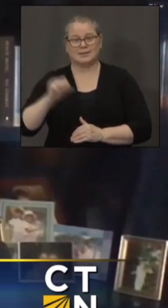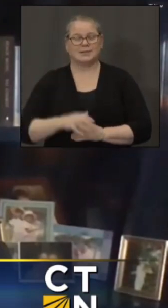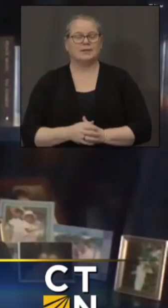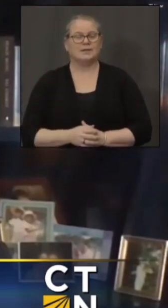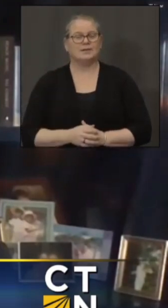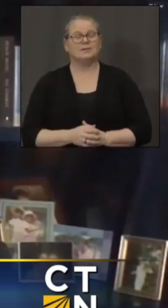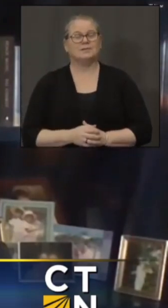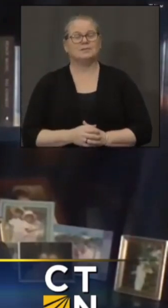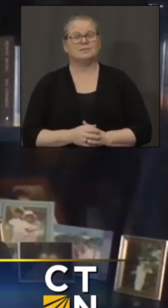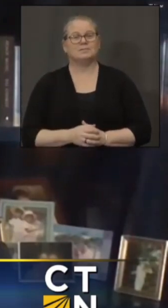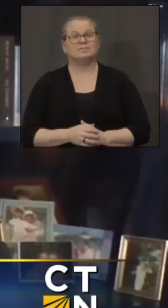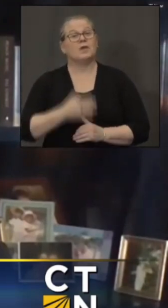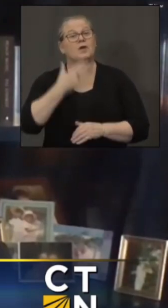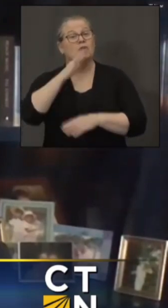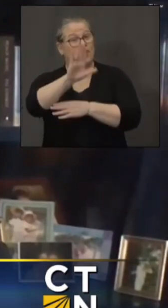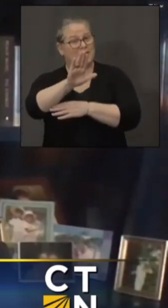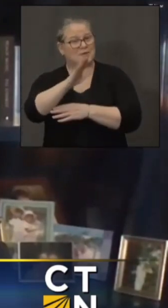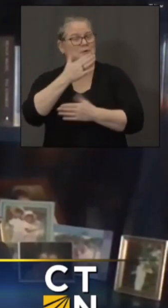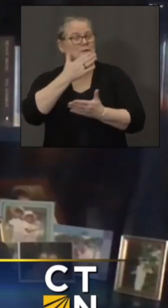afternoon, everyone. Happy Thanksgiving.